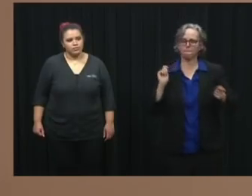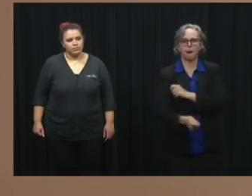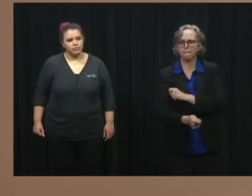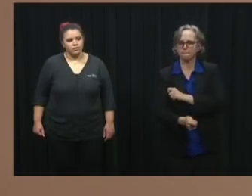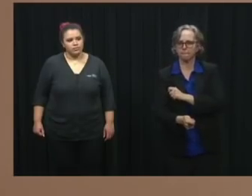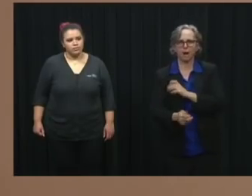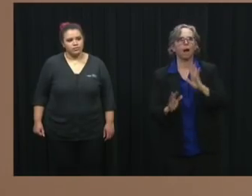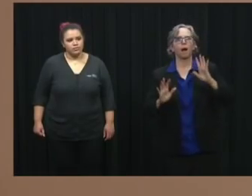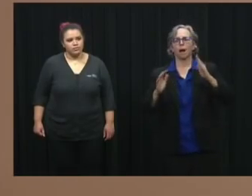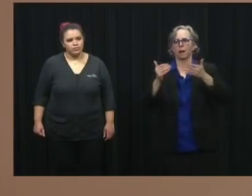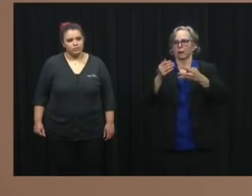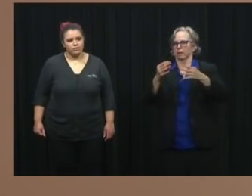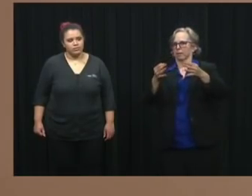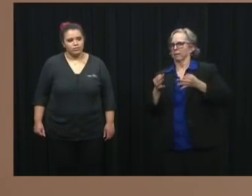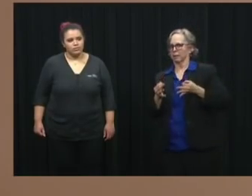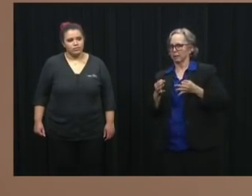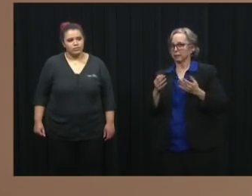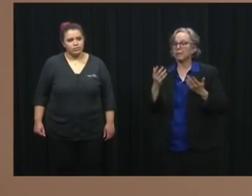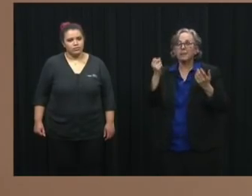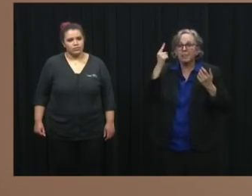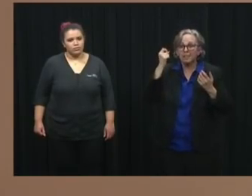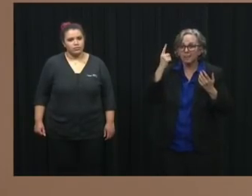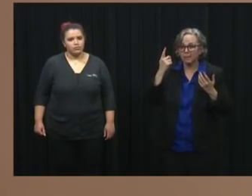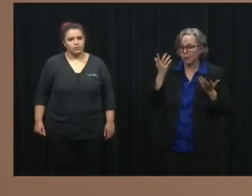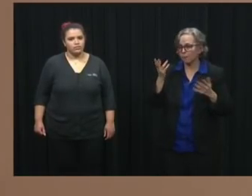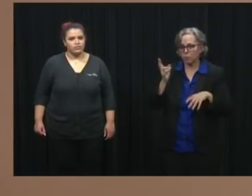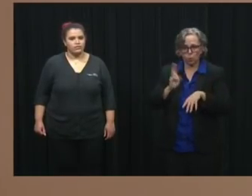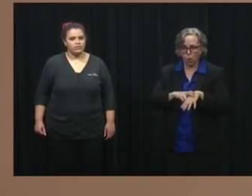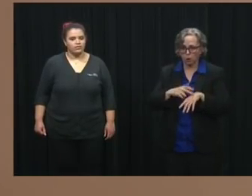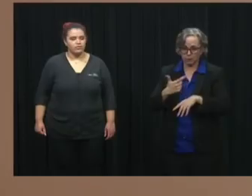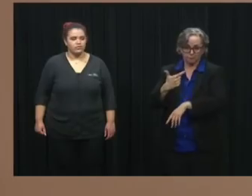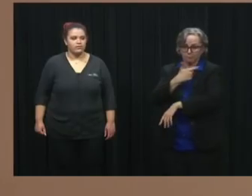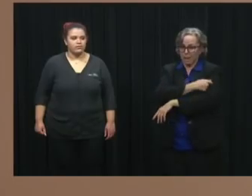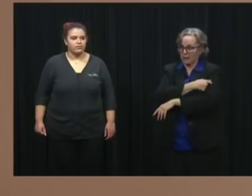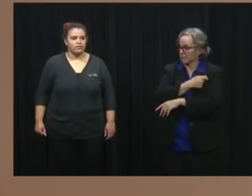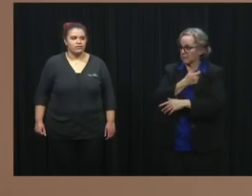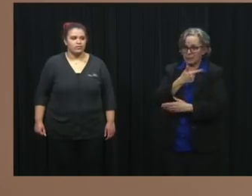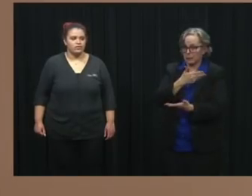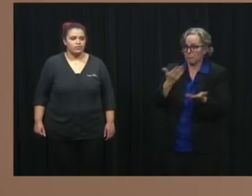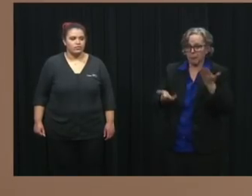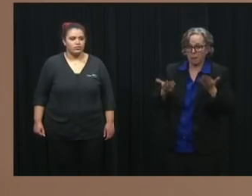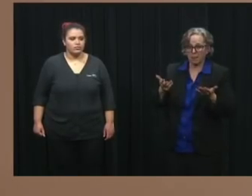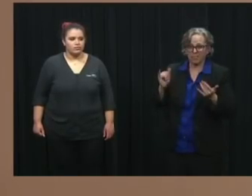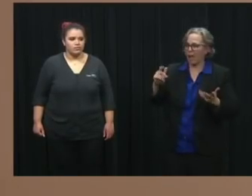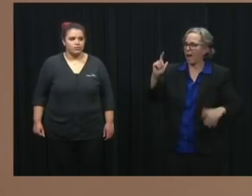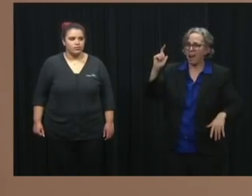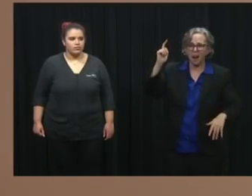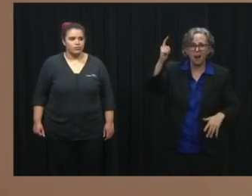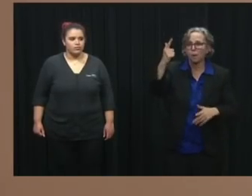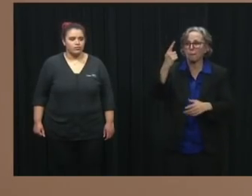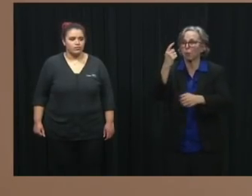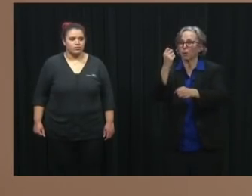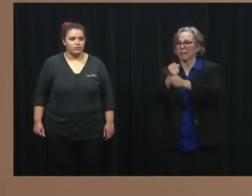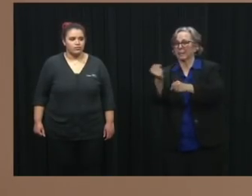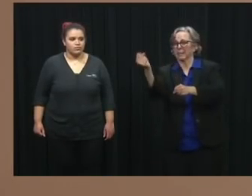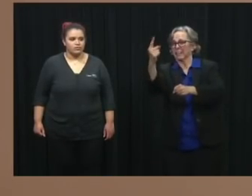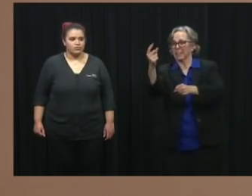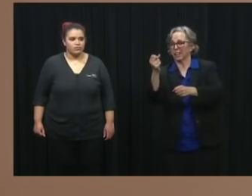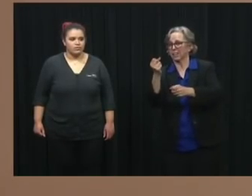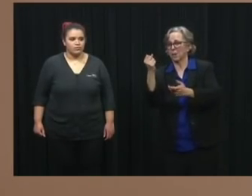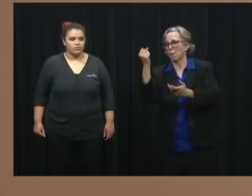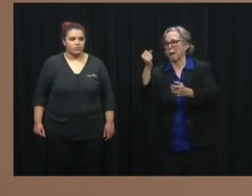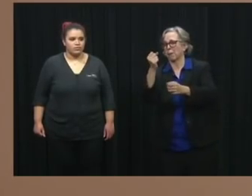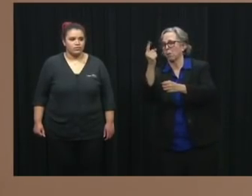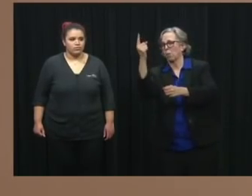will ultimately change it is vaccination, which is far away, a year to a year and a half. And so these conversations are happening, like I said, at the